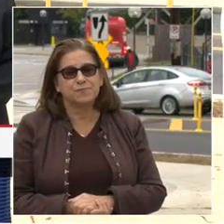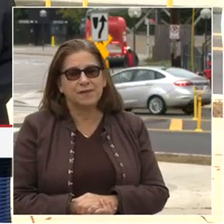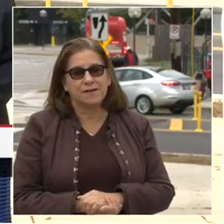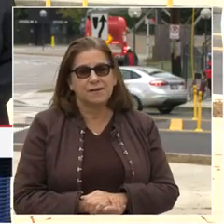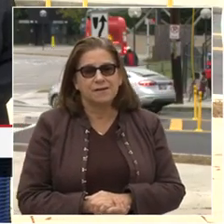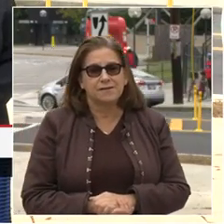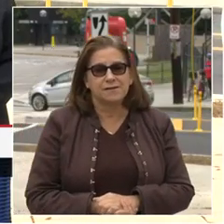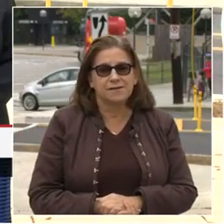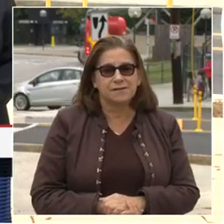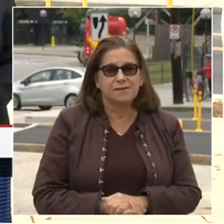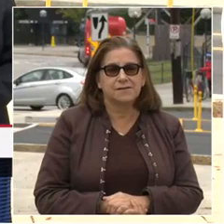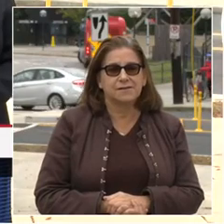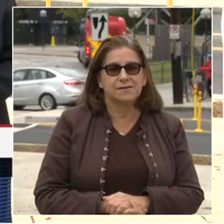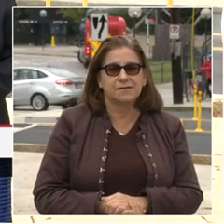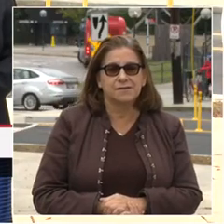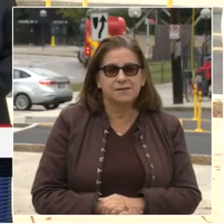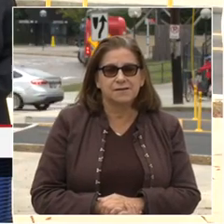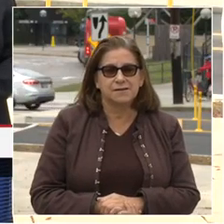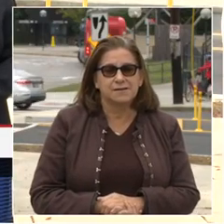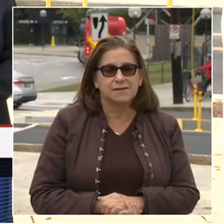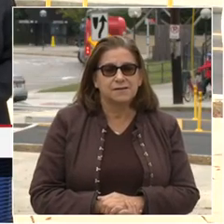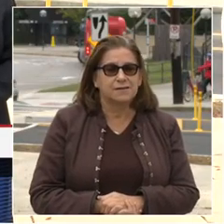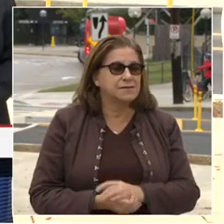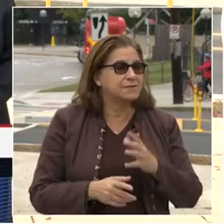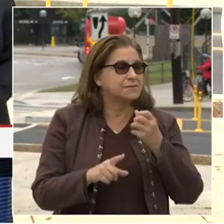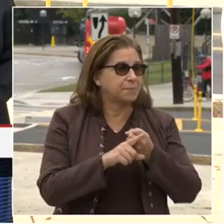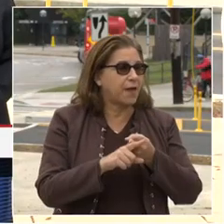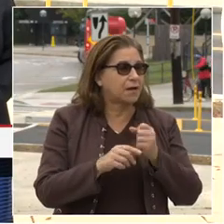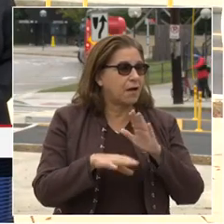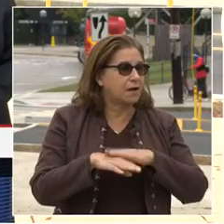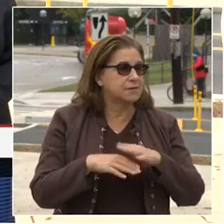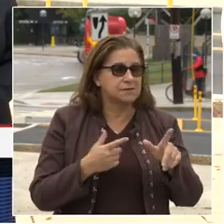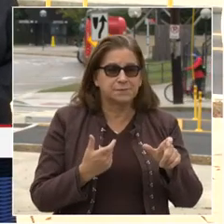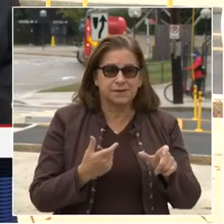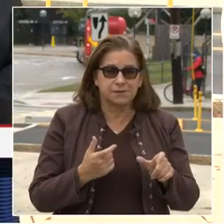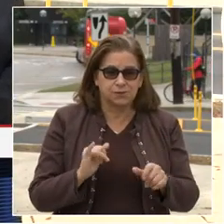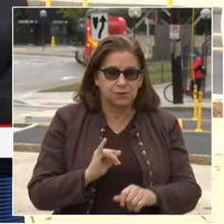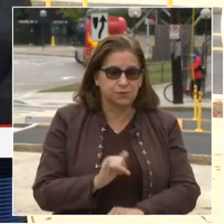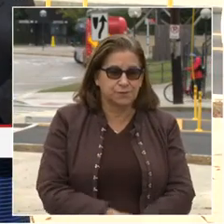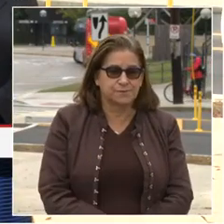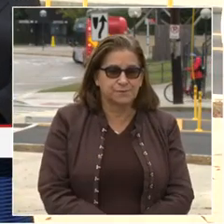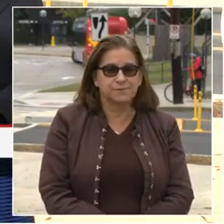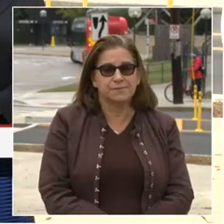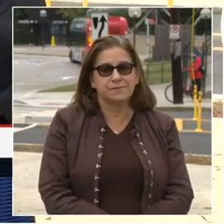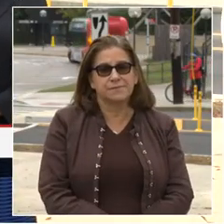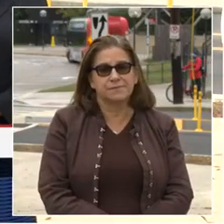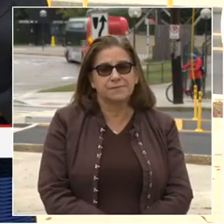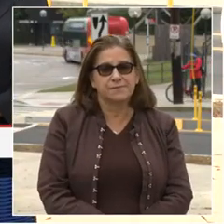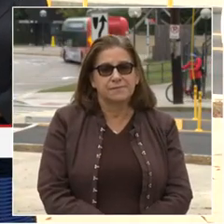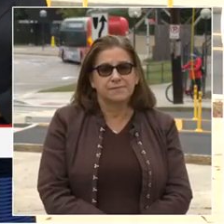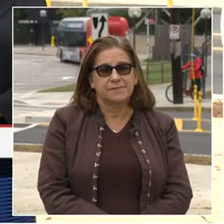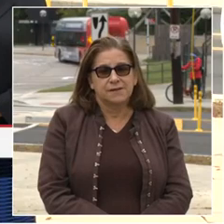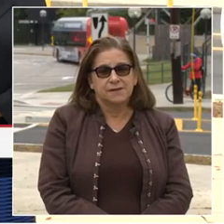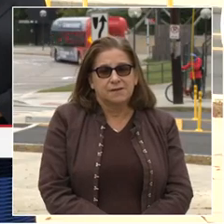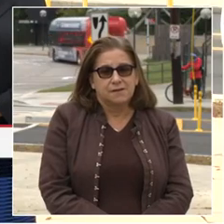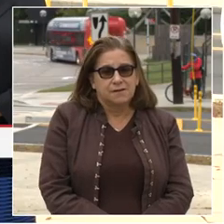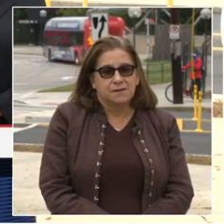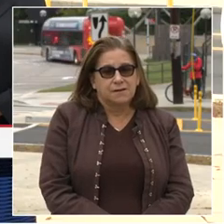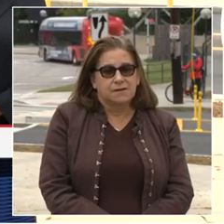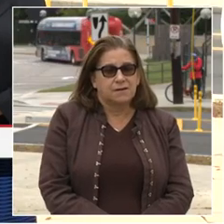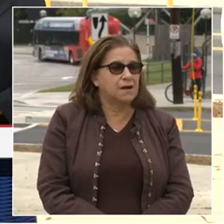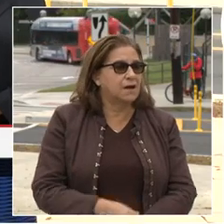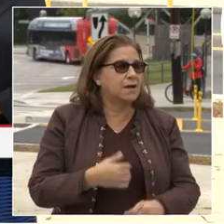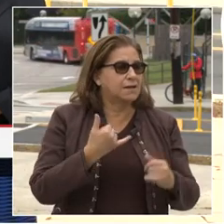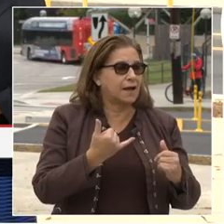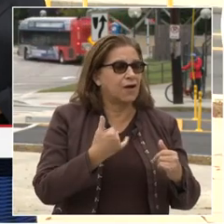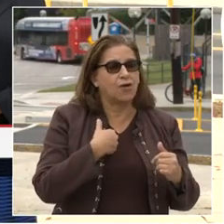made. In the announcement that we're making today about streamlining the process also impacts the